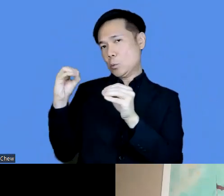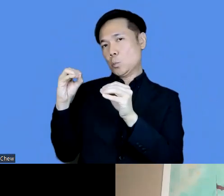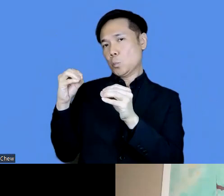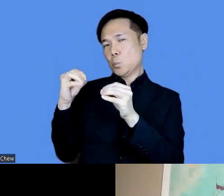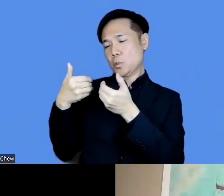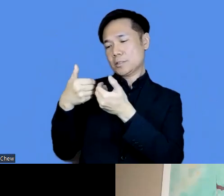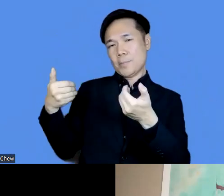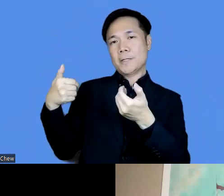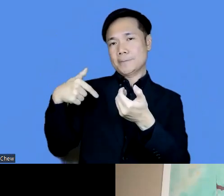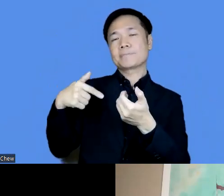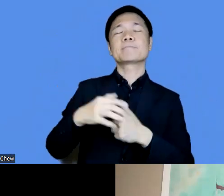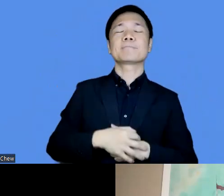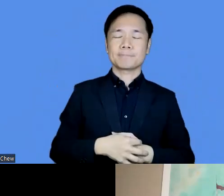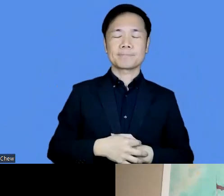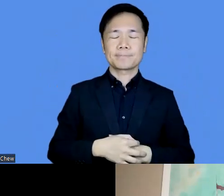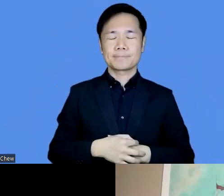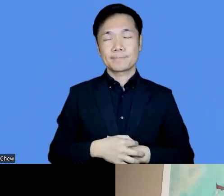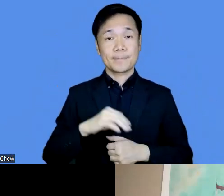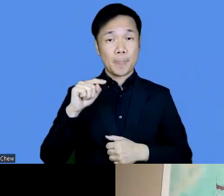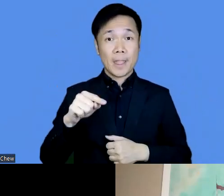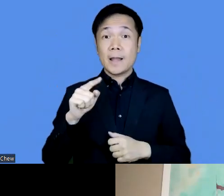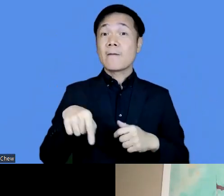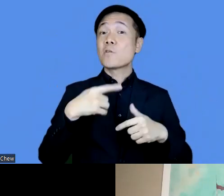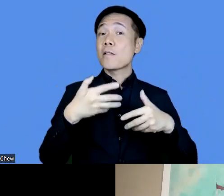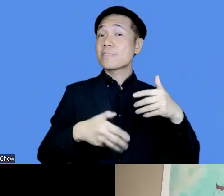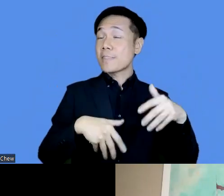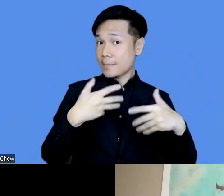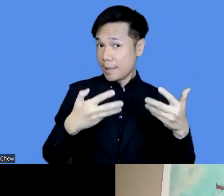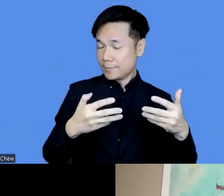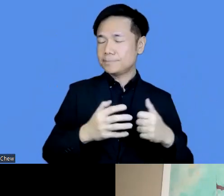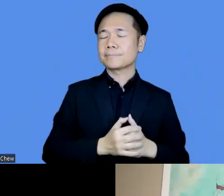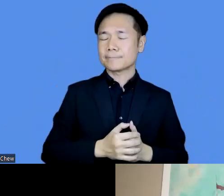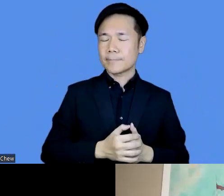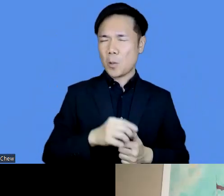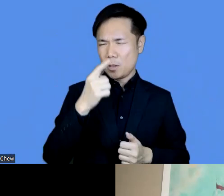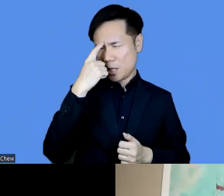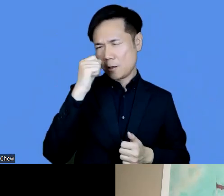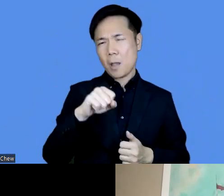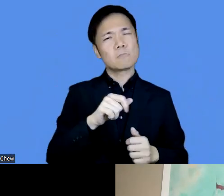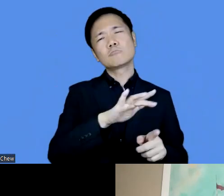in order to support data dialogues, we must also continuously sensitize different